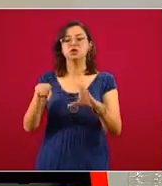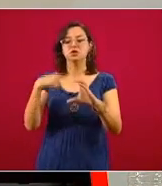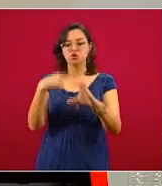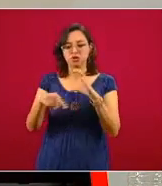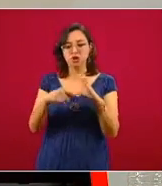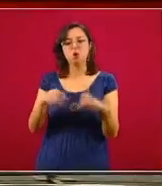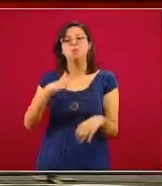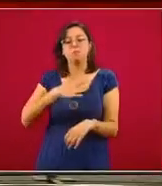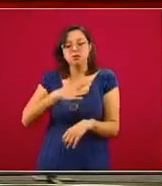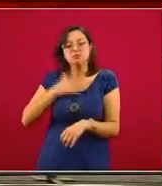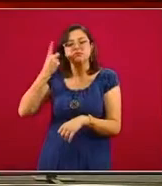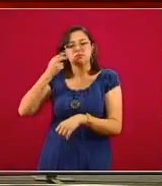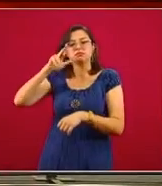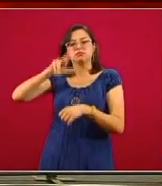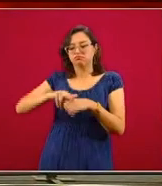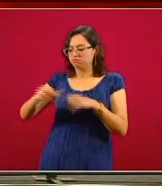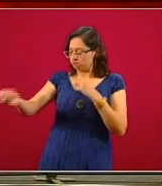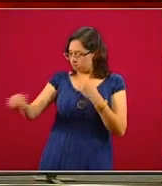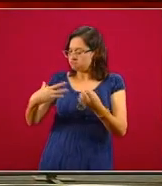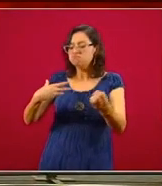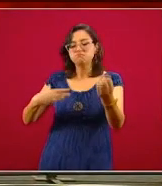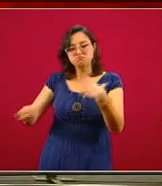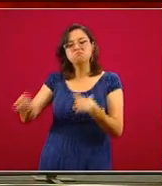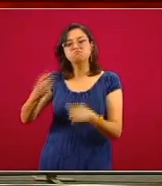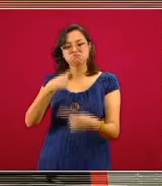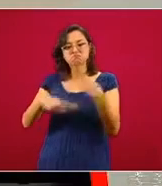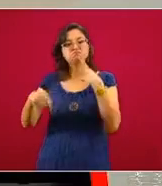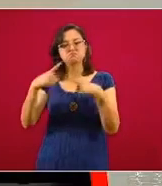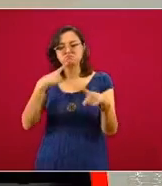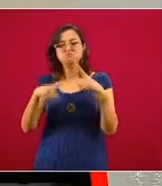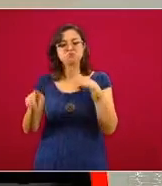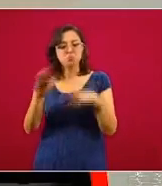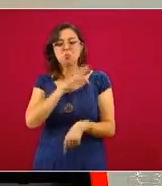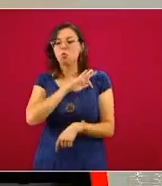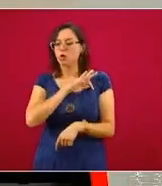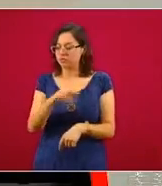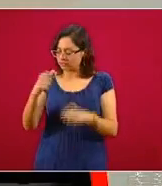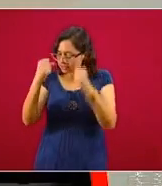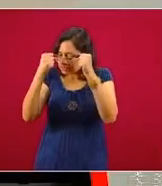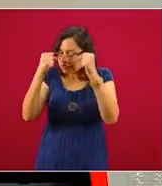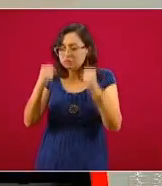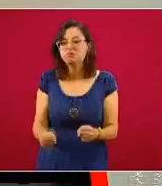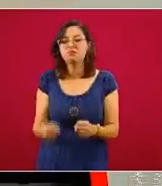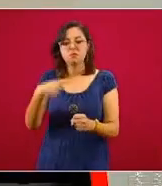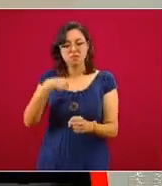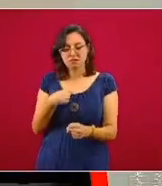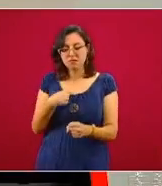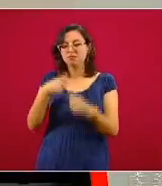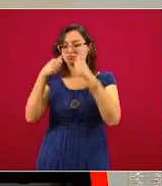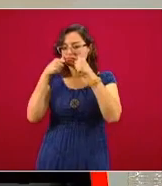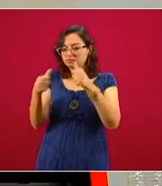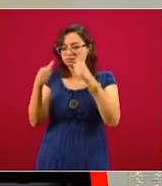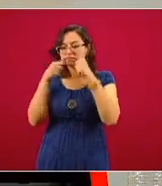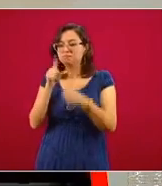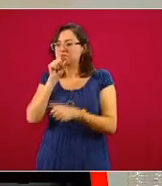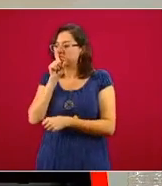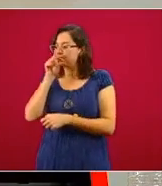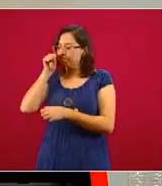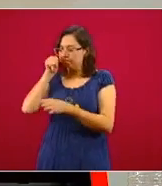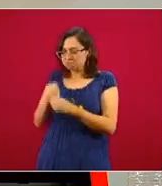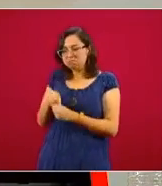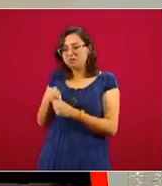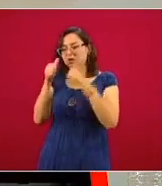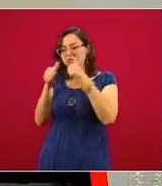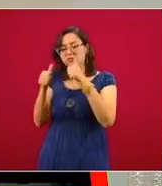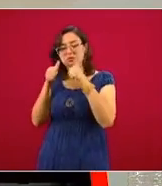imss.com, and you can send me the reports straight to my email address. Everything can be anonymous, but you know what?